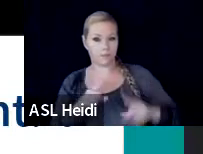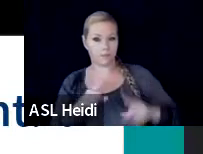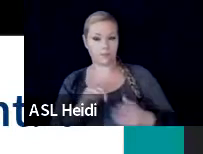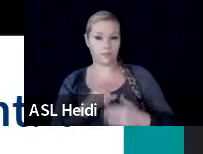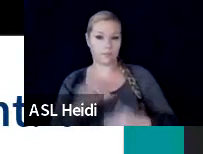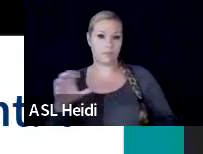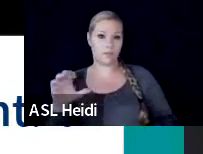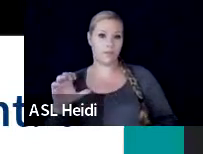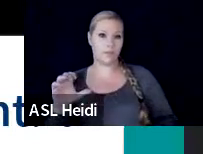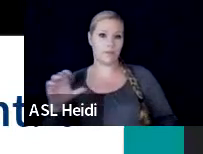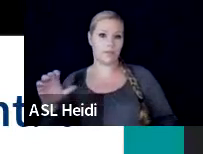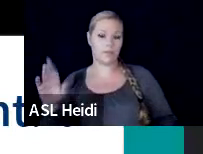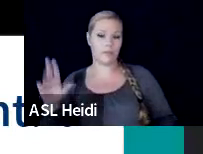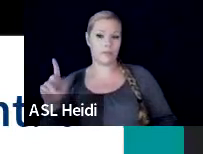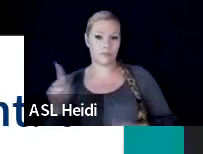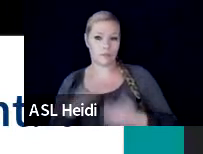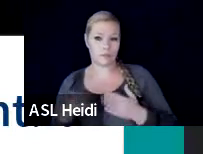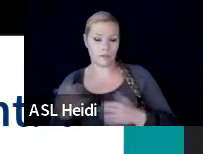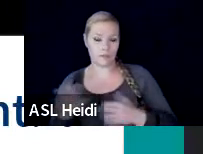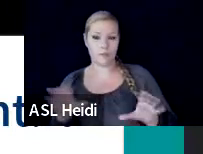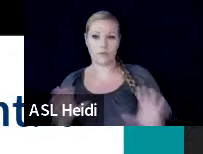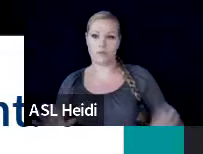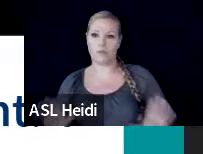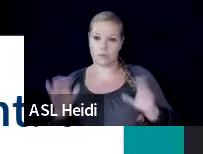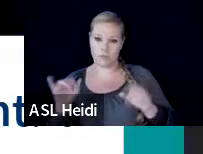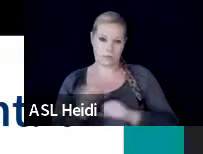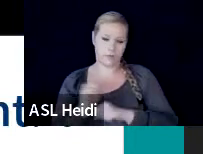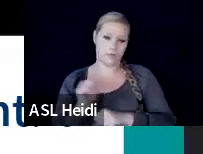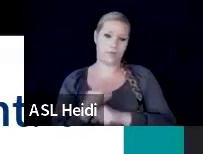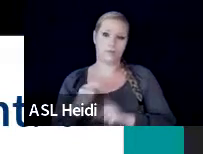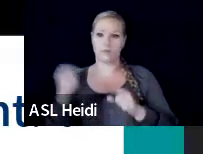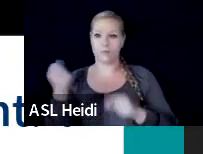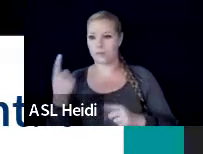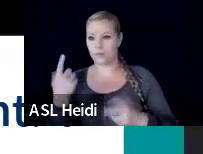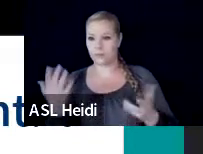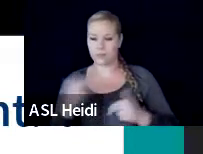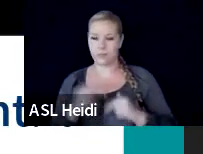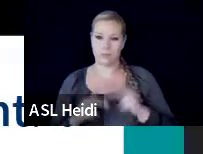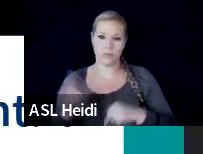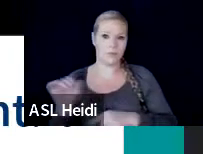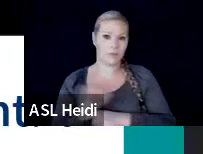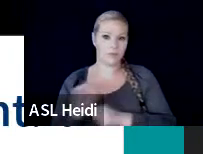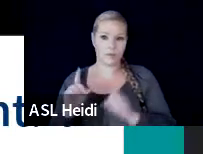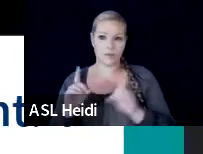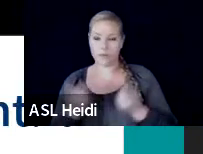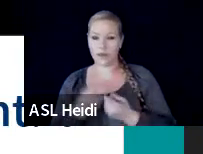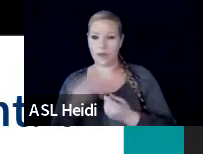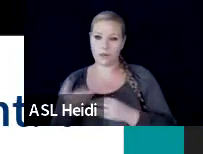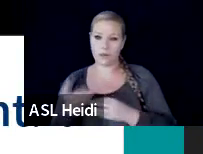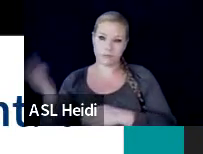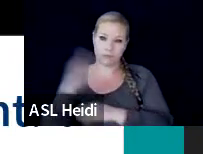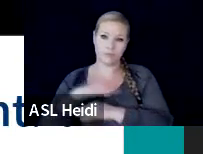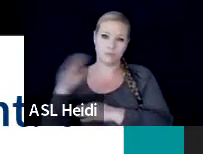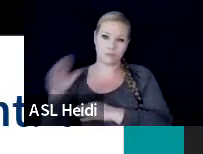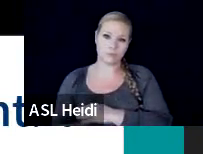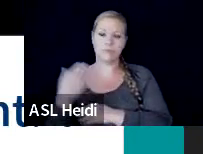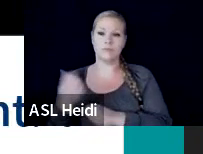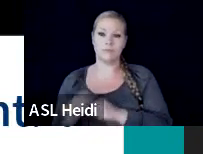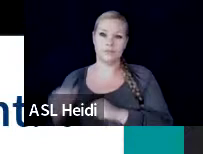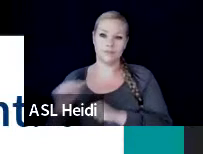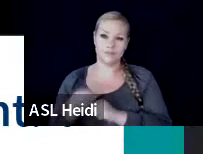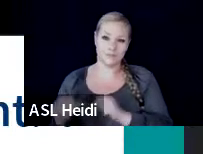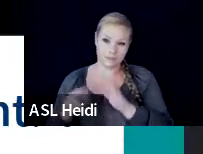is doing an excellent job in understanding what the industry requirement is, and around the clock we are working to develop our advanced